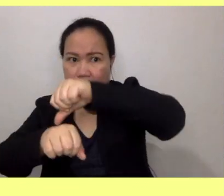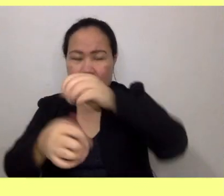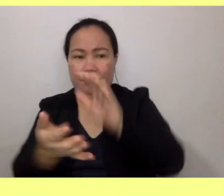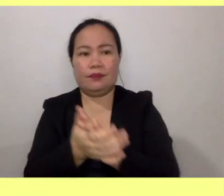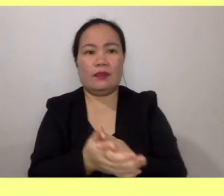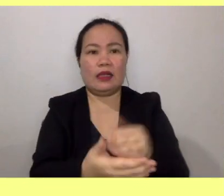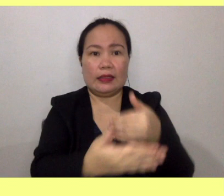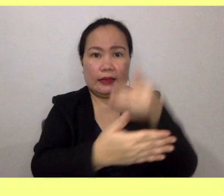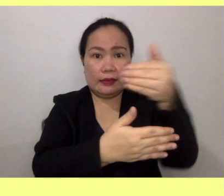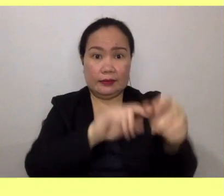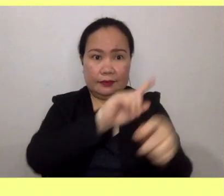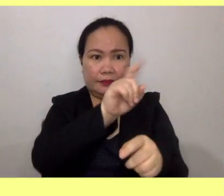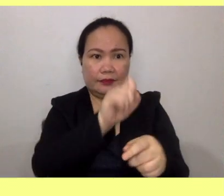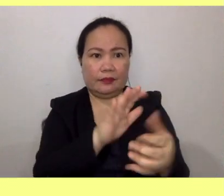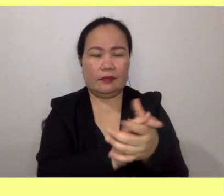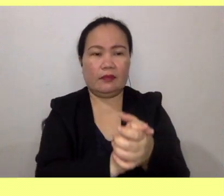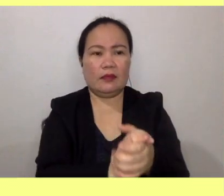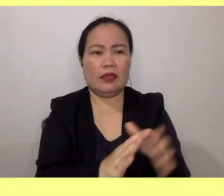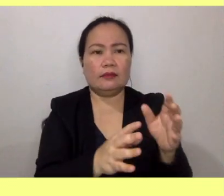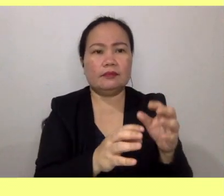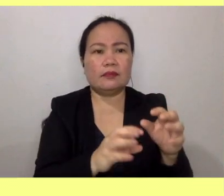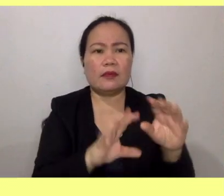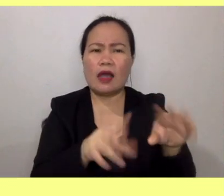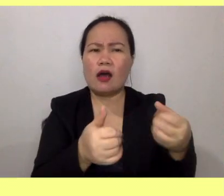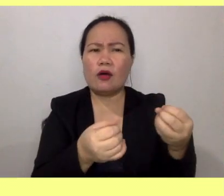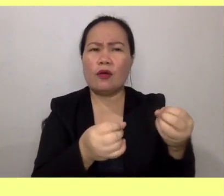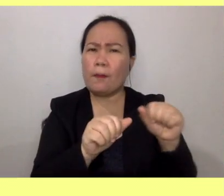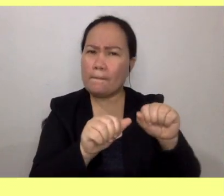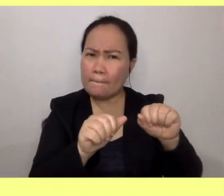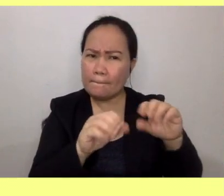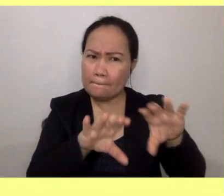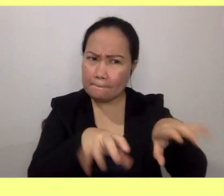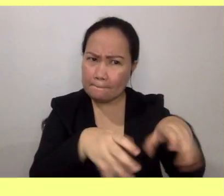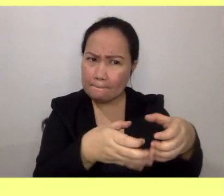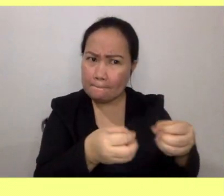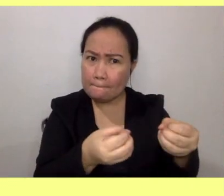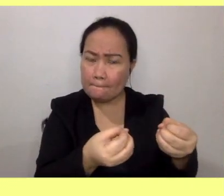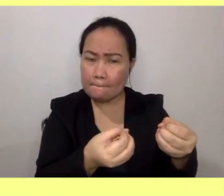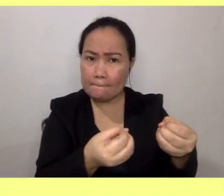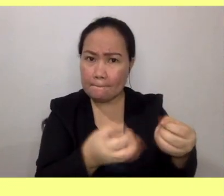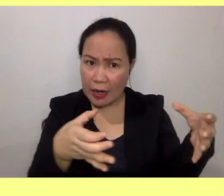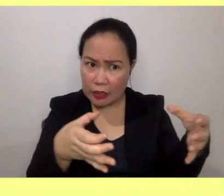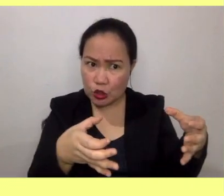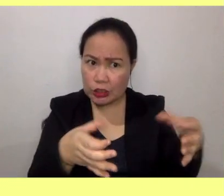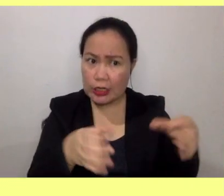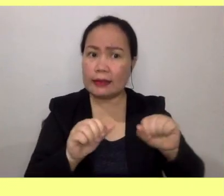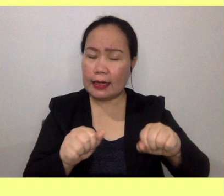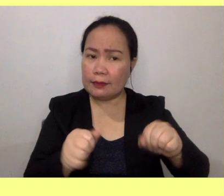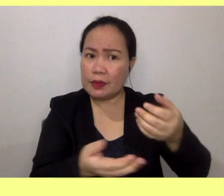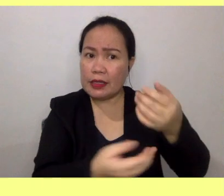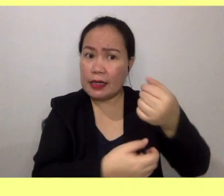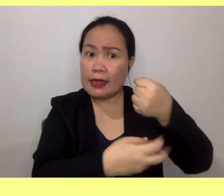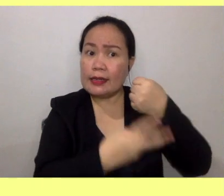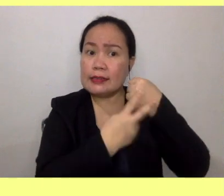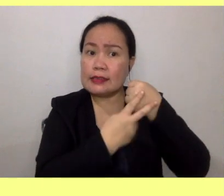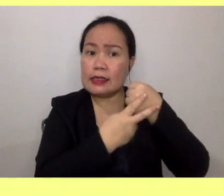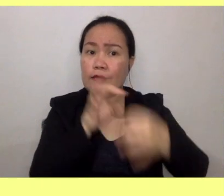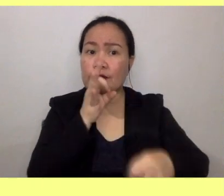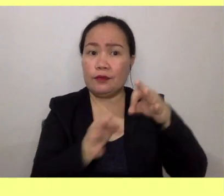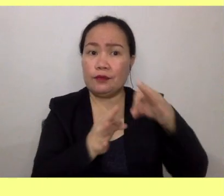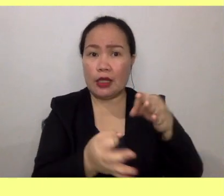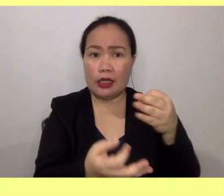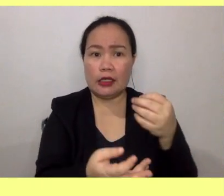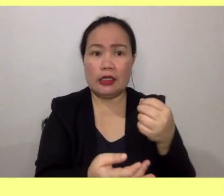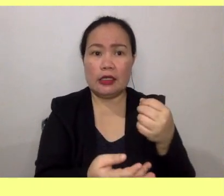question. How much can they save if they bought 10 items each? So, ito paano naman